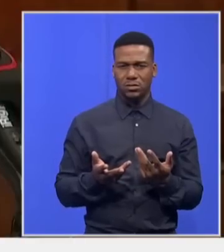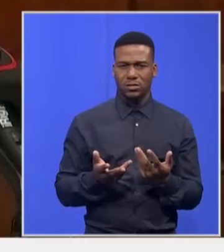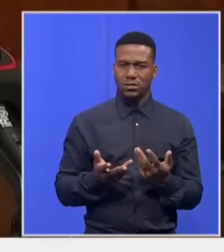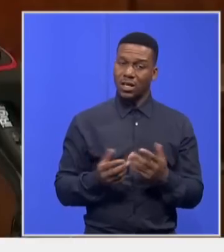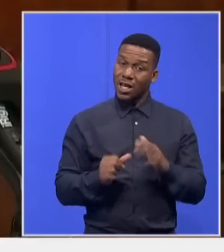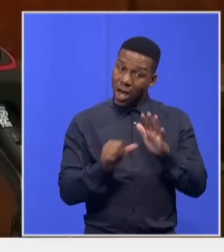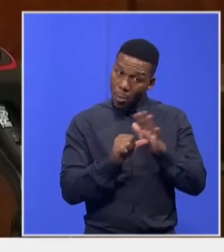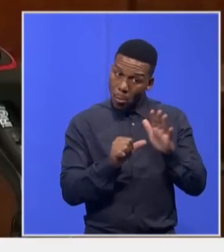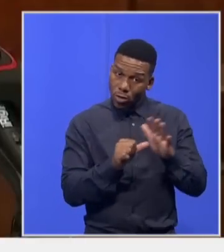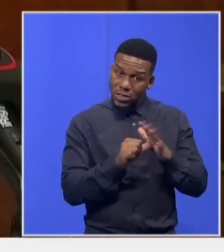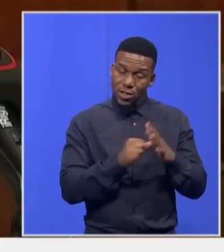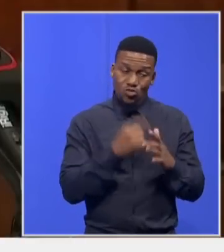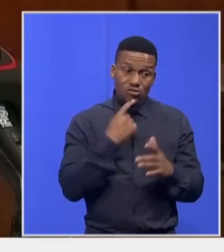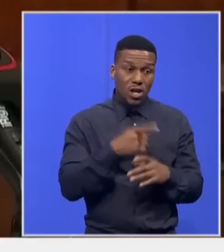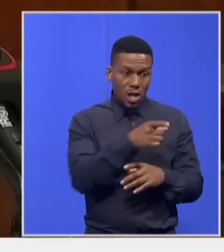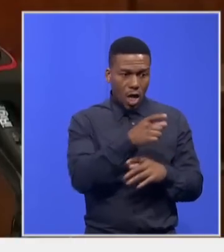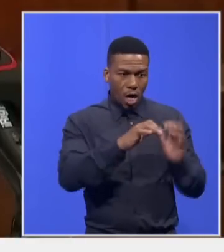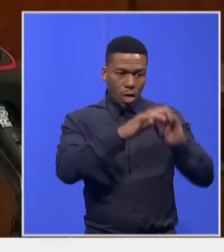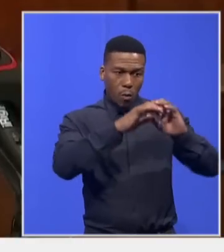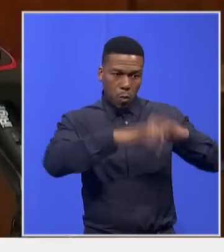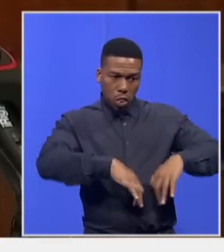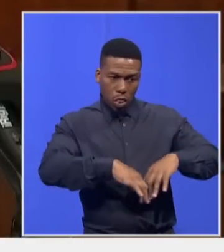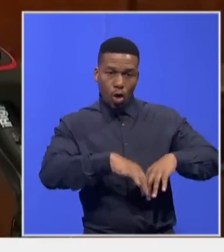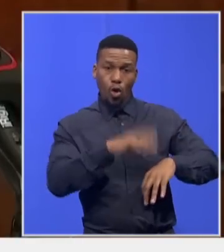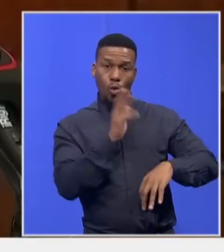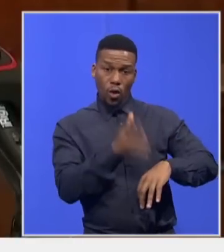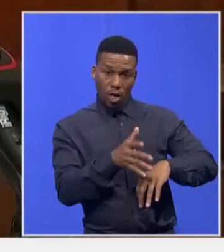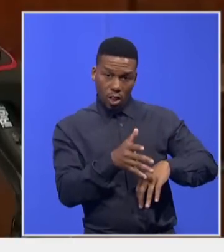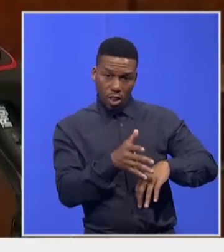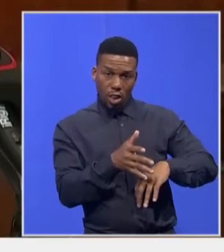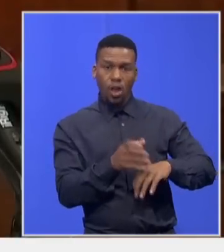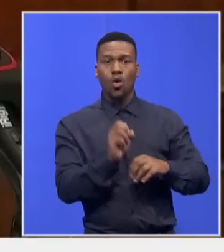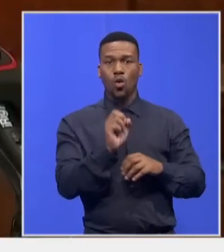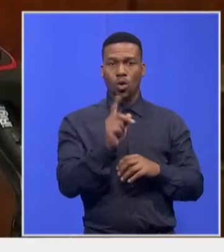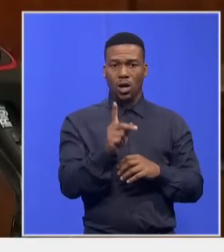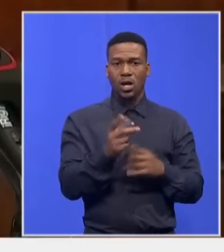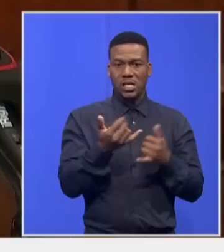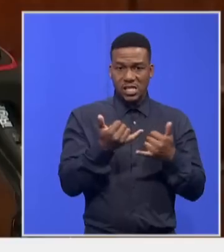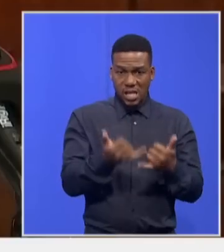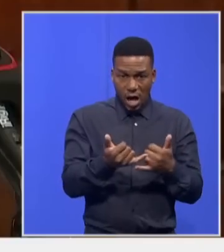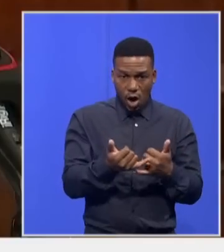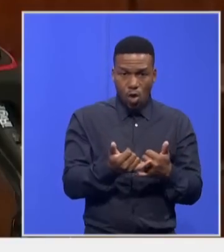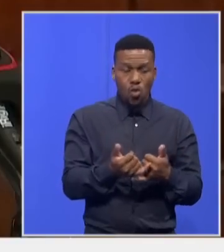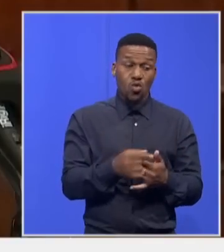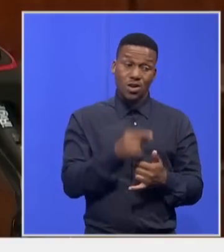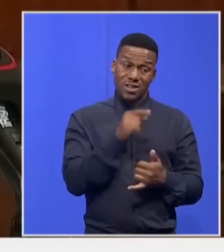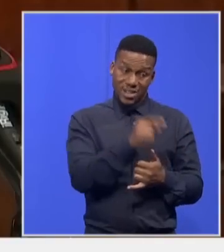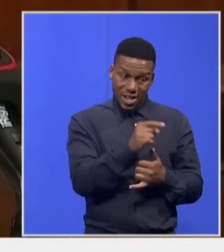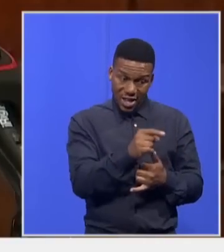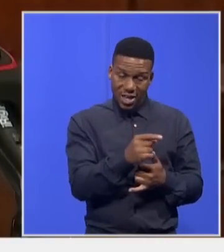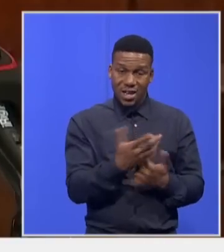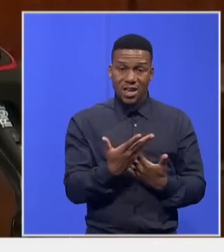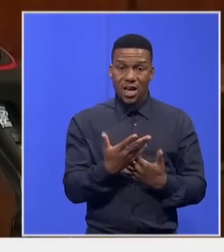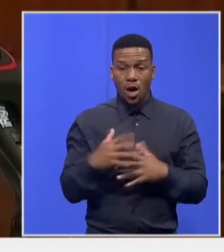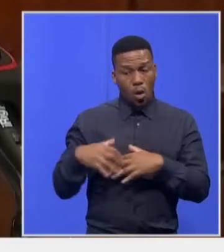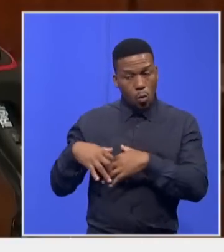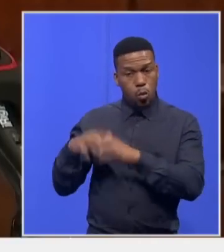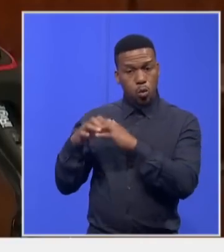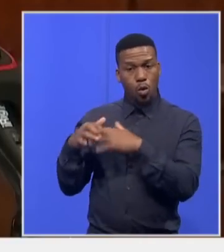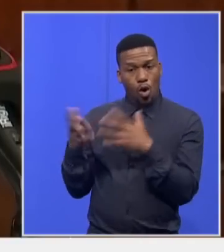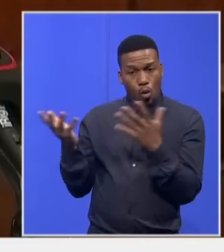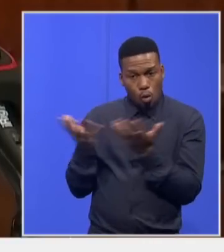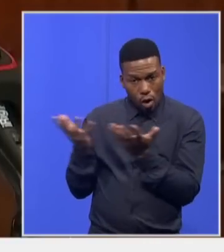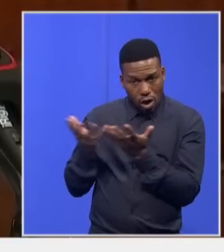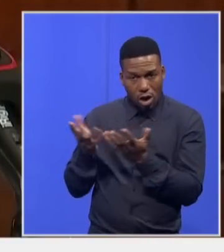to say to us, where is that additional generation capacity that can meet this base load, the megawatt